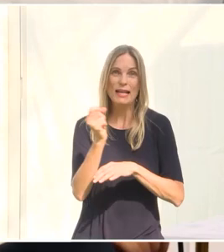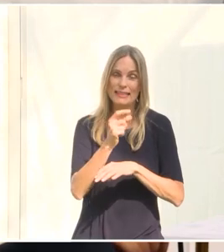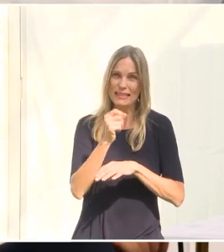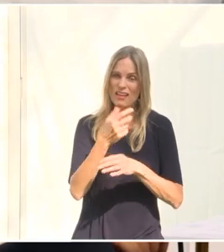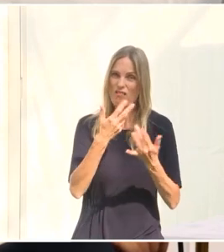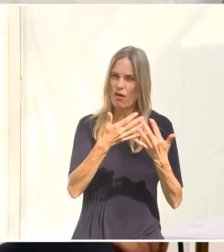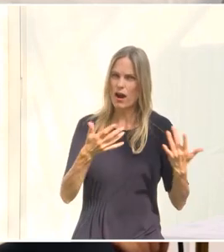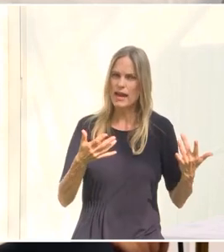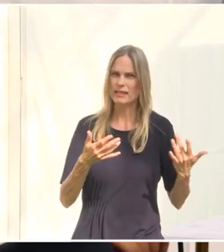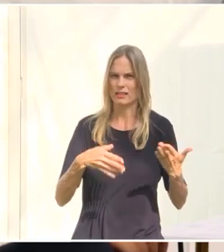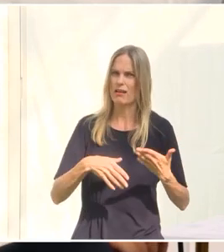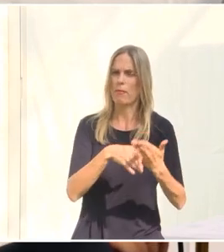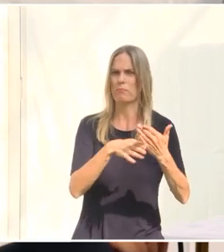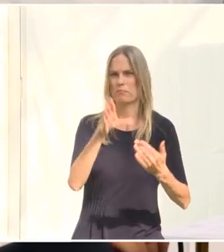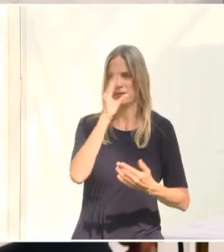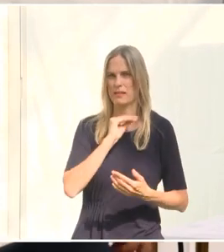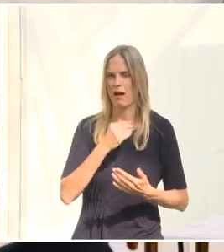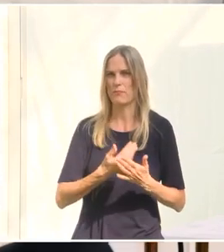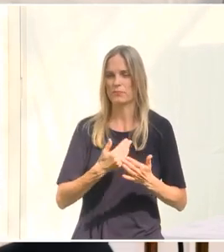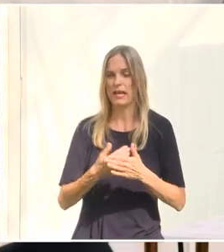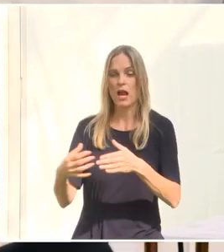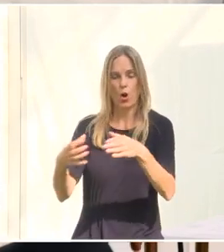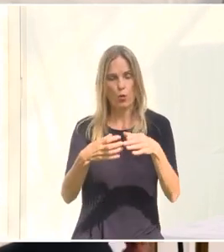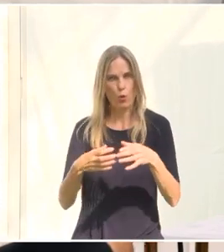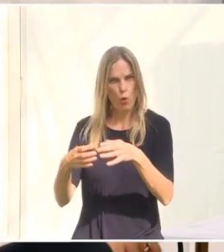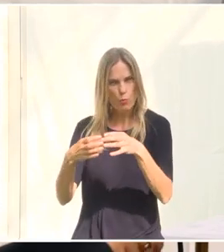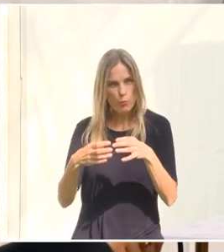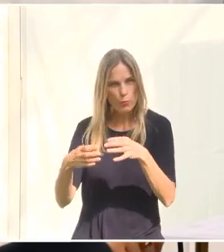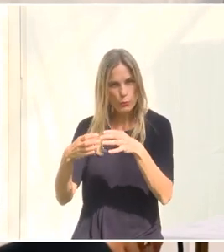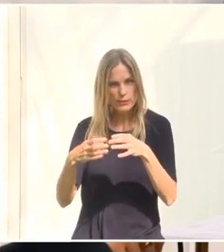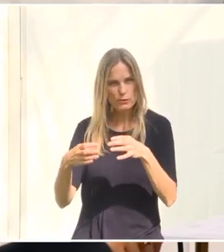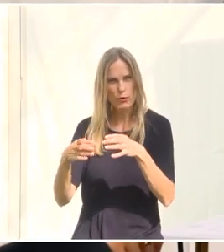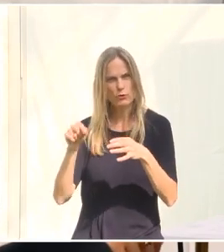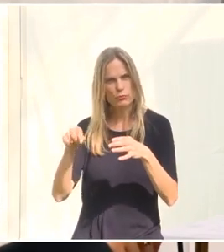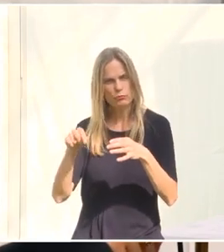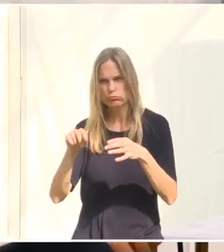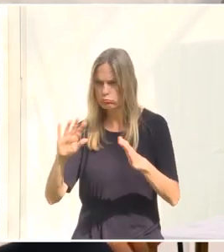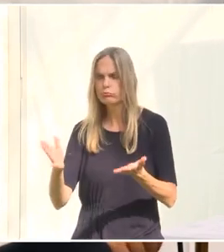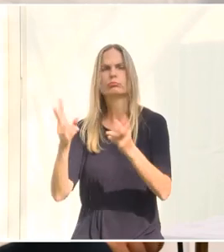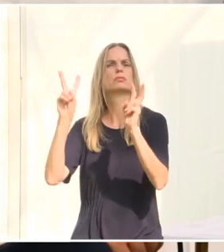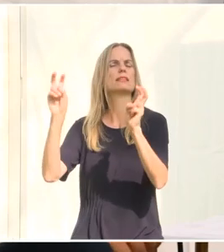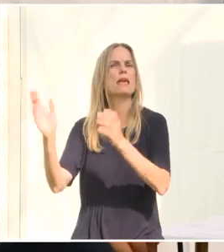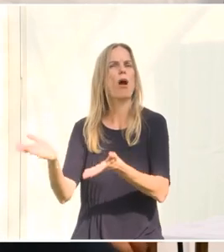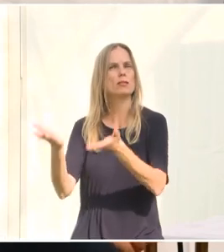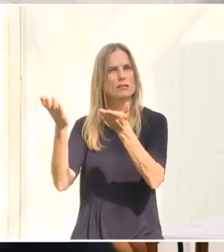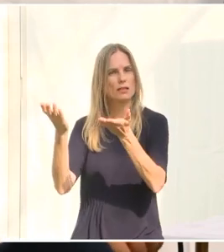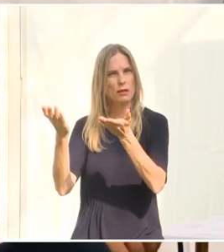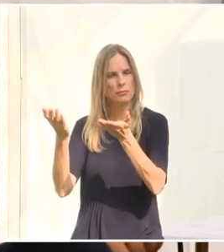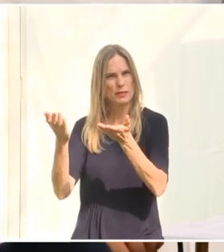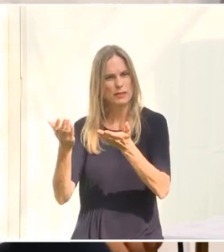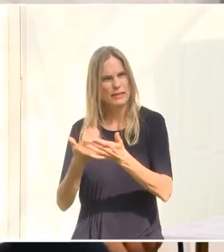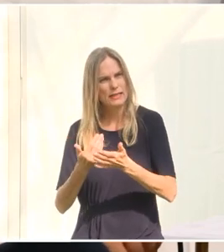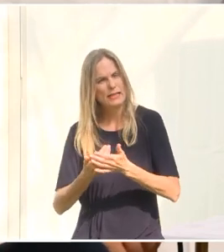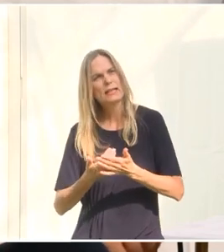that a community will emerge and rise and start to question, is the exploitation of